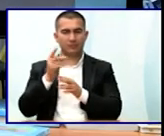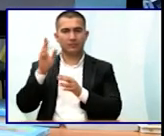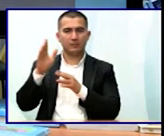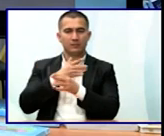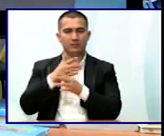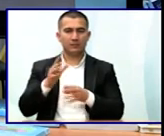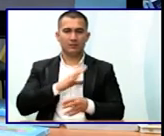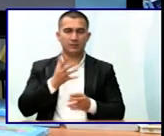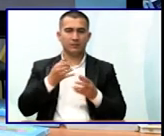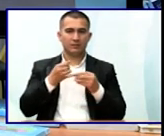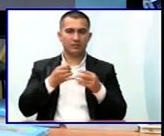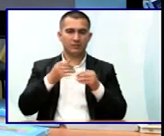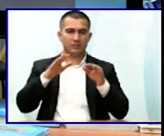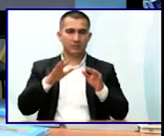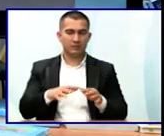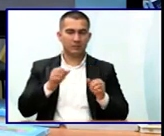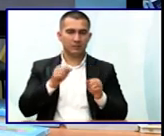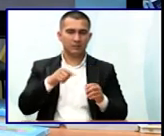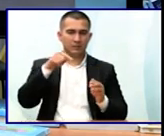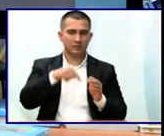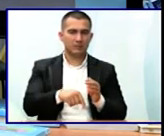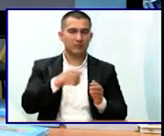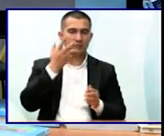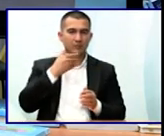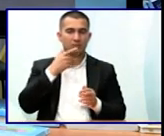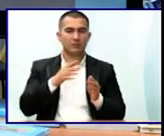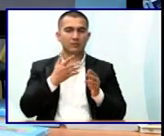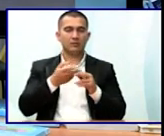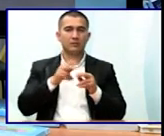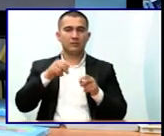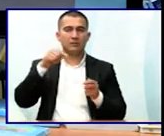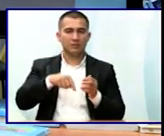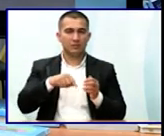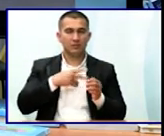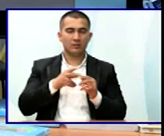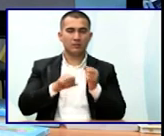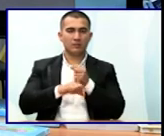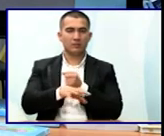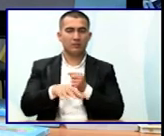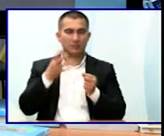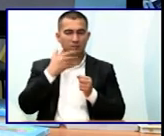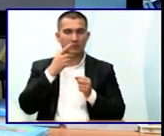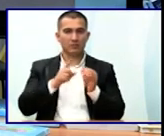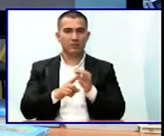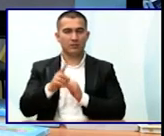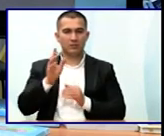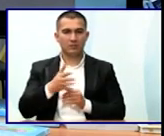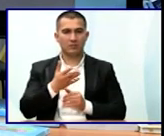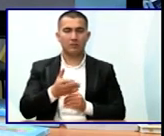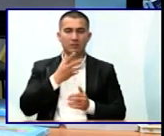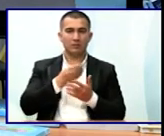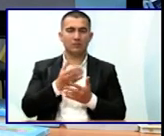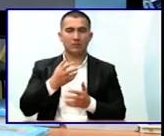holda tuproqqa ko'mib qo'yiladi. Ko'milgan novda ildiz hosil qilgandan keyin